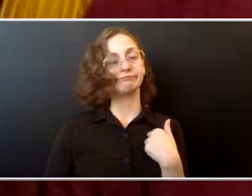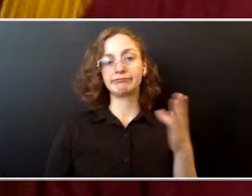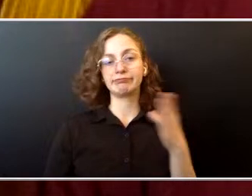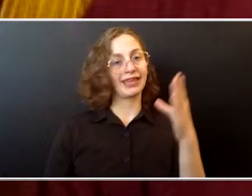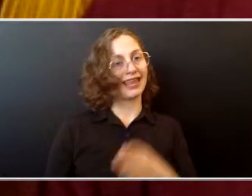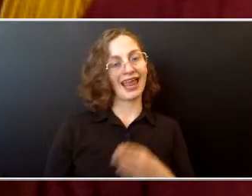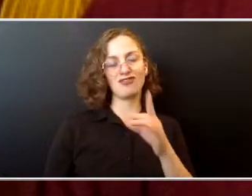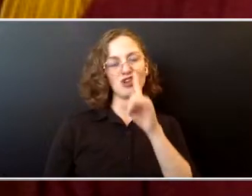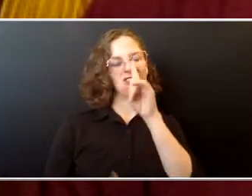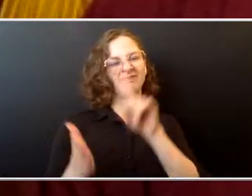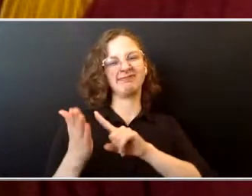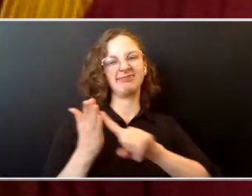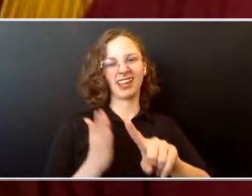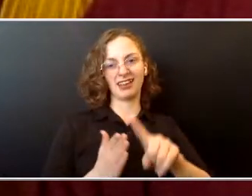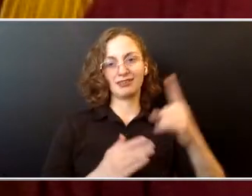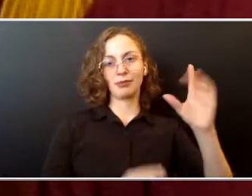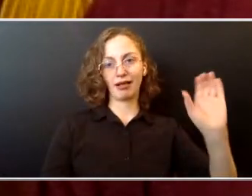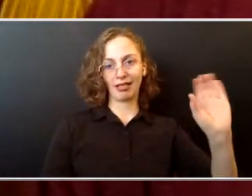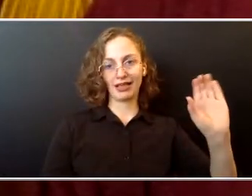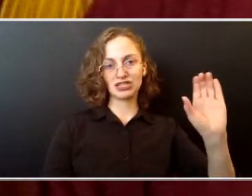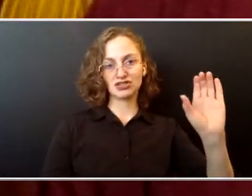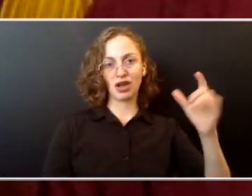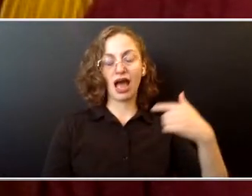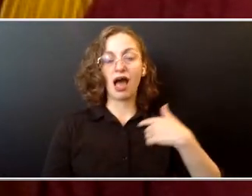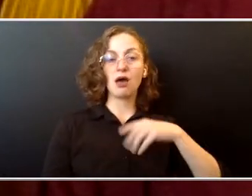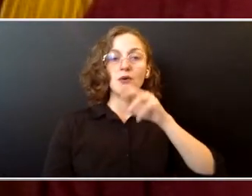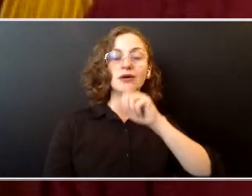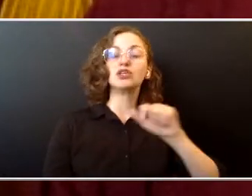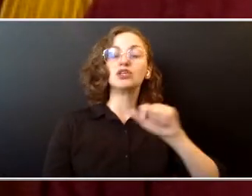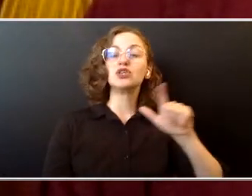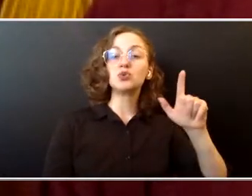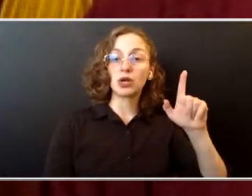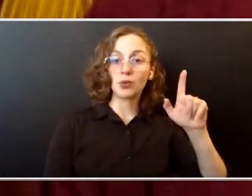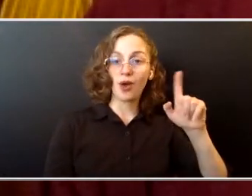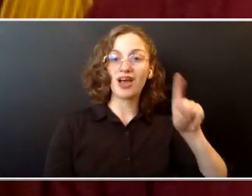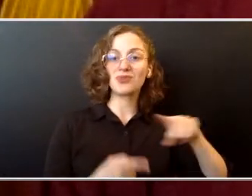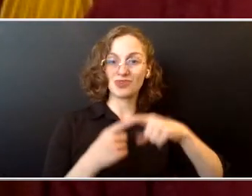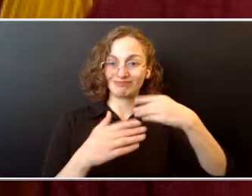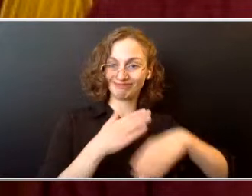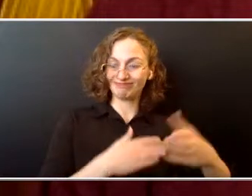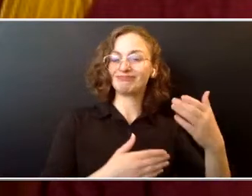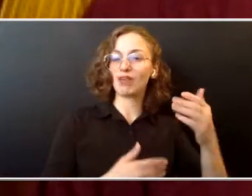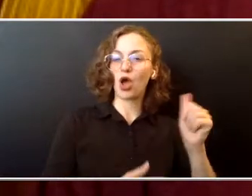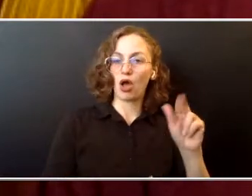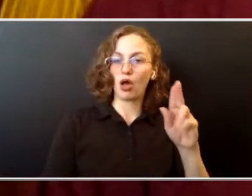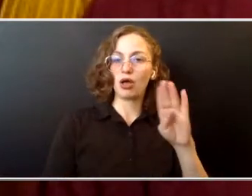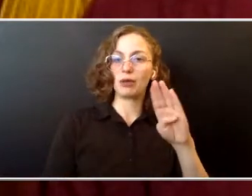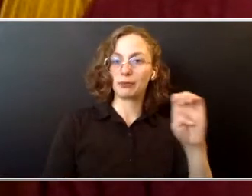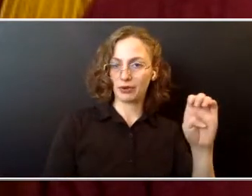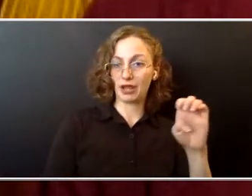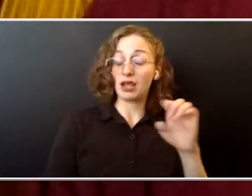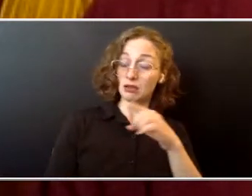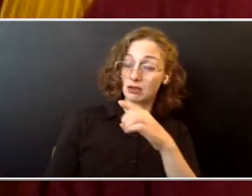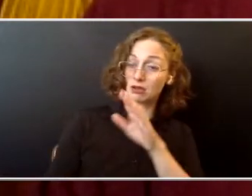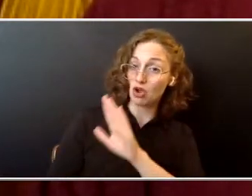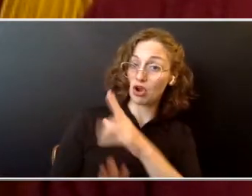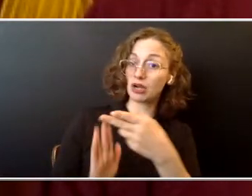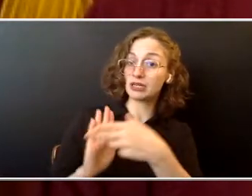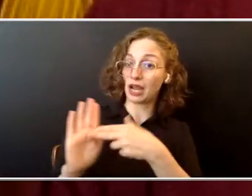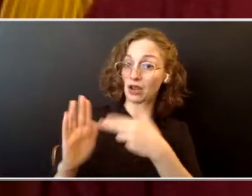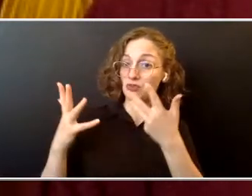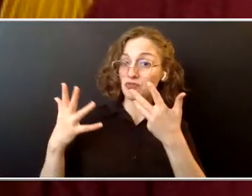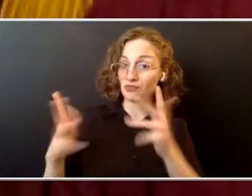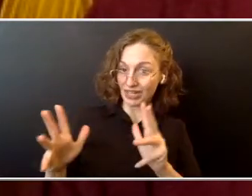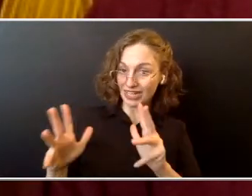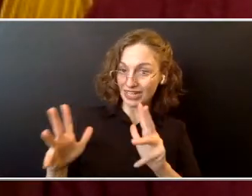checked. I had Aubrey at 21, so I was checked after we had her diagnosed. My husband's a veteran, so he did